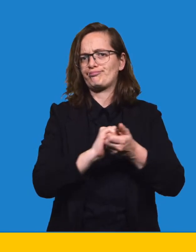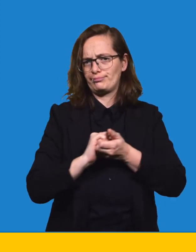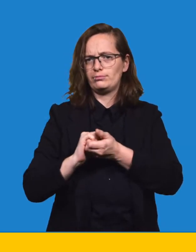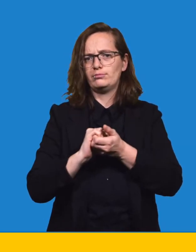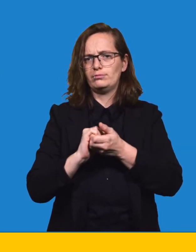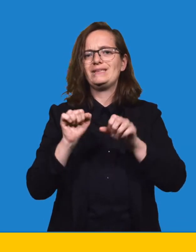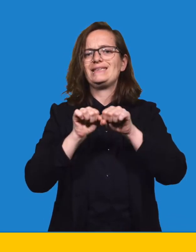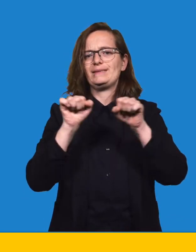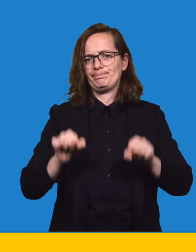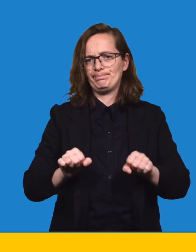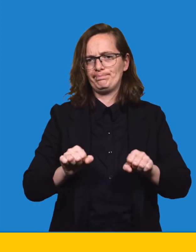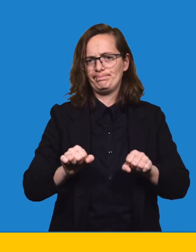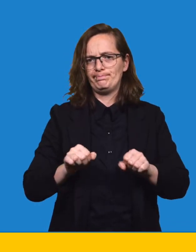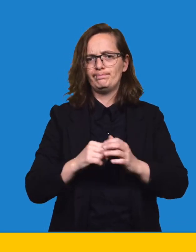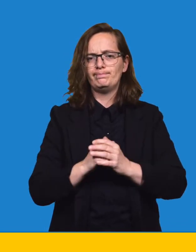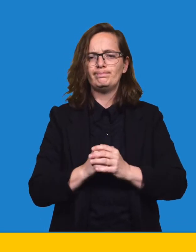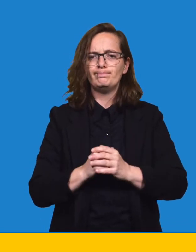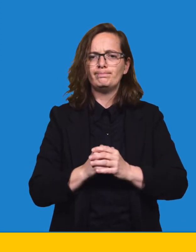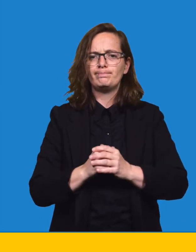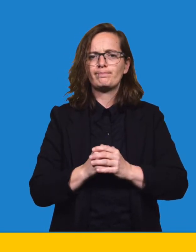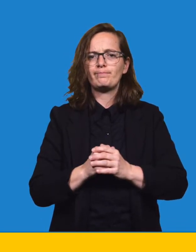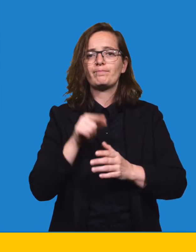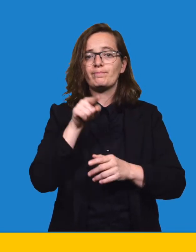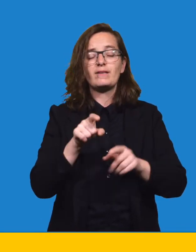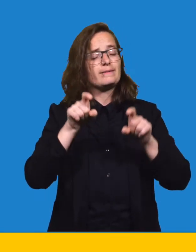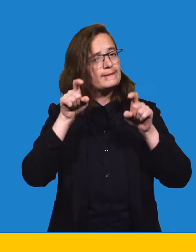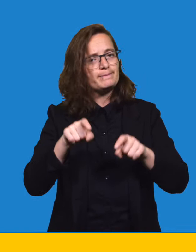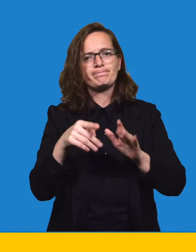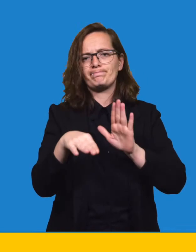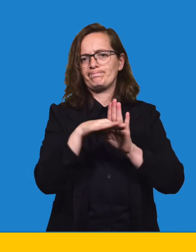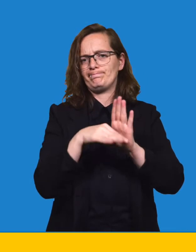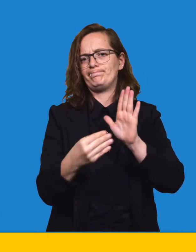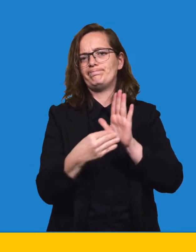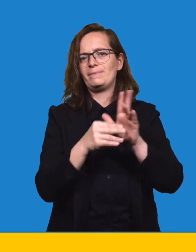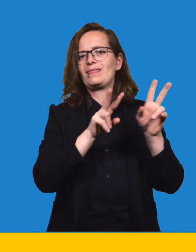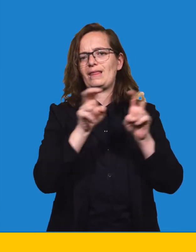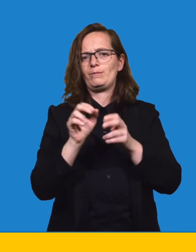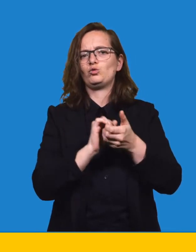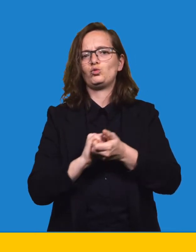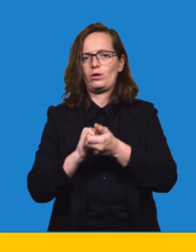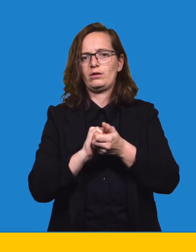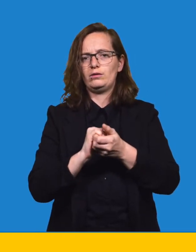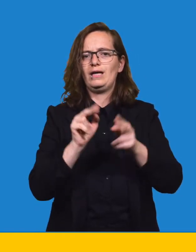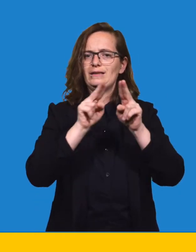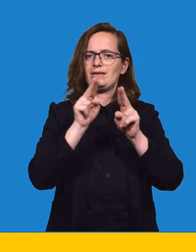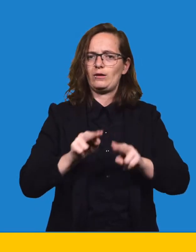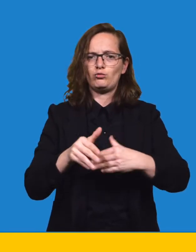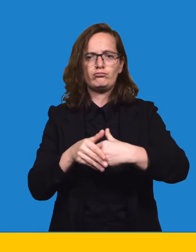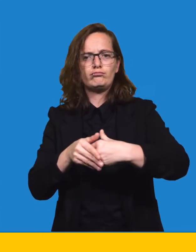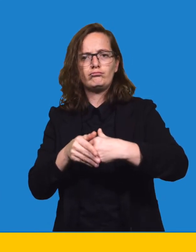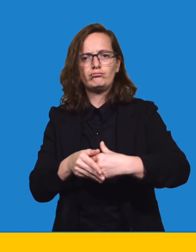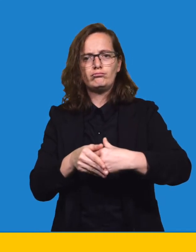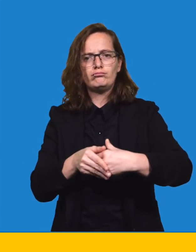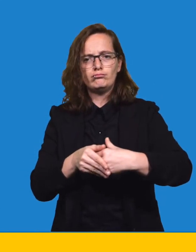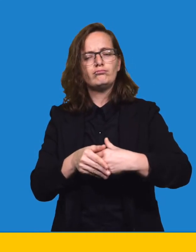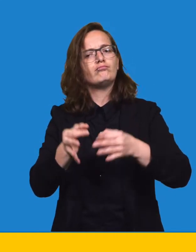of Nations on the organization of a system of federal European Union. It outlined the need for establishing a